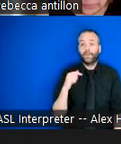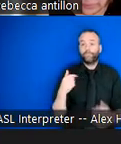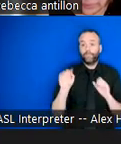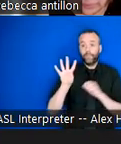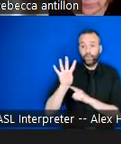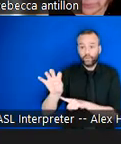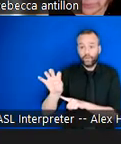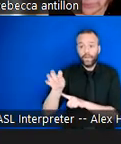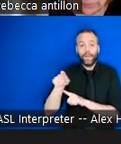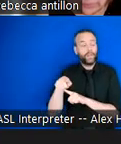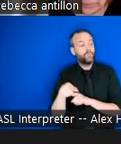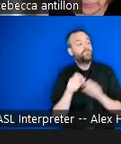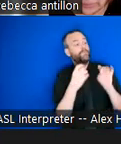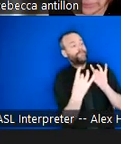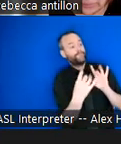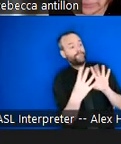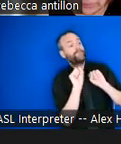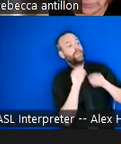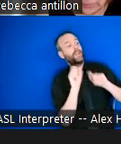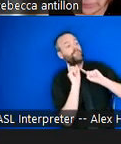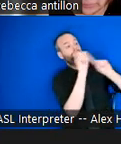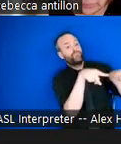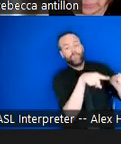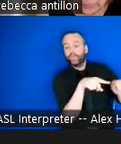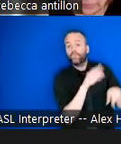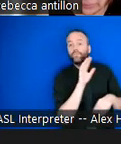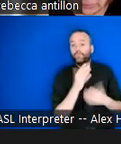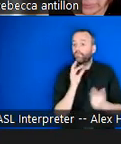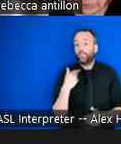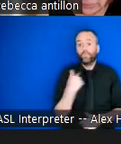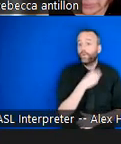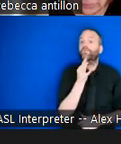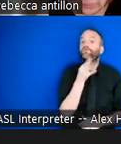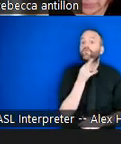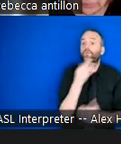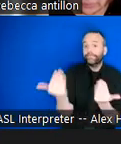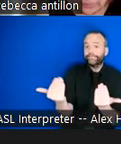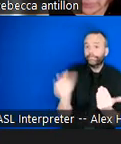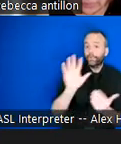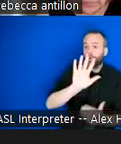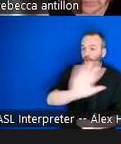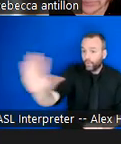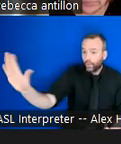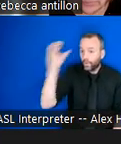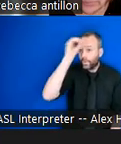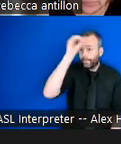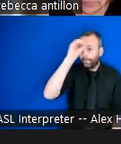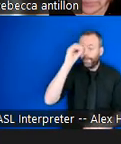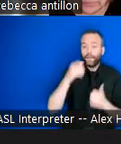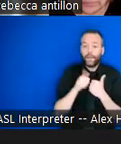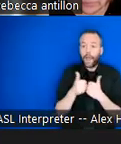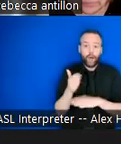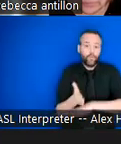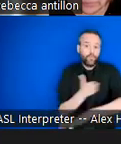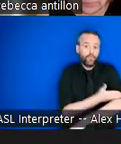meetings to be helpful, useful, to really build skills and expertise in Riverside County on how to address suicide.